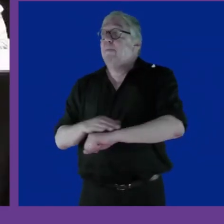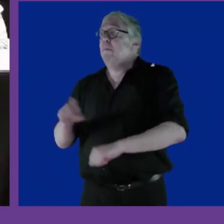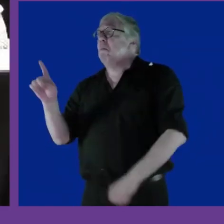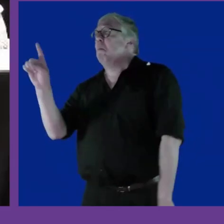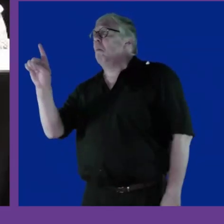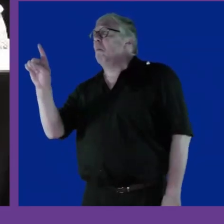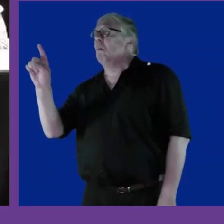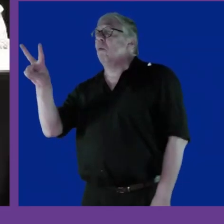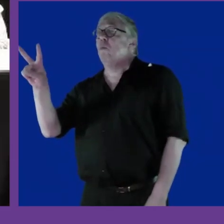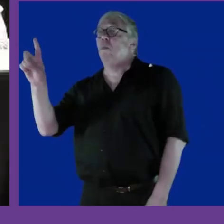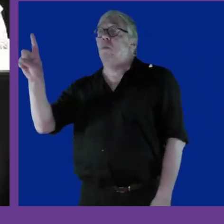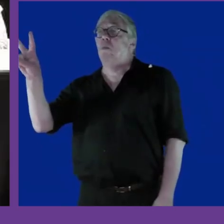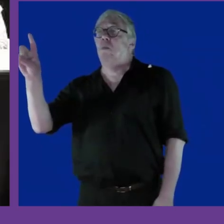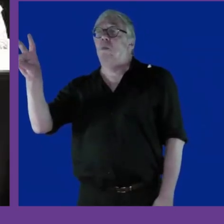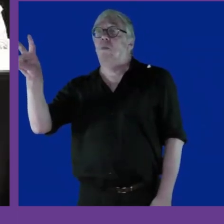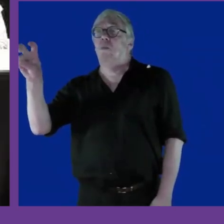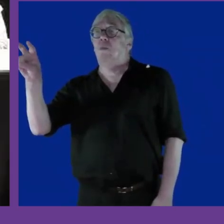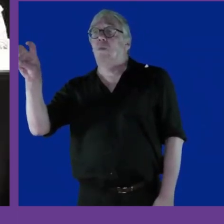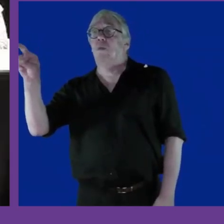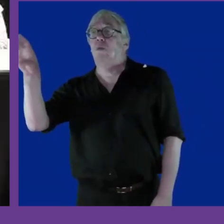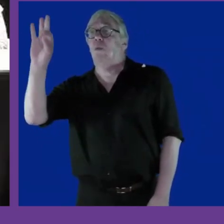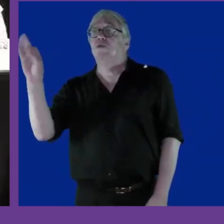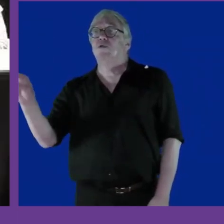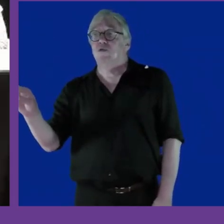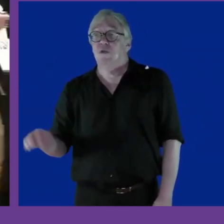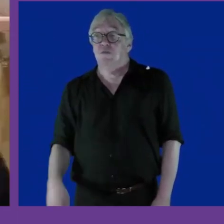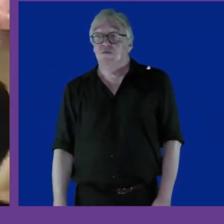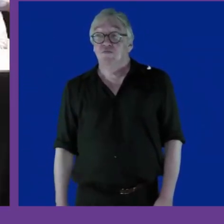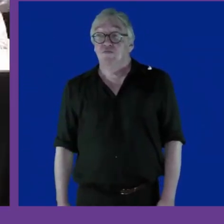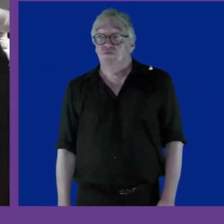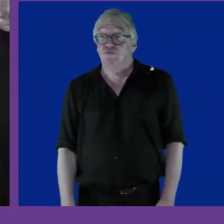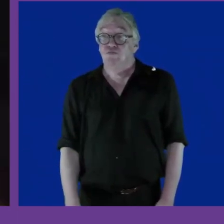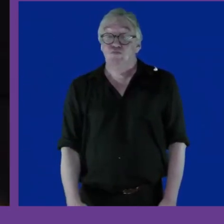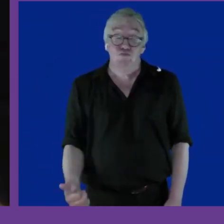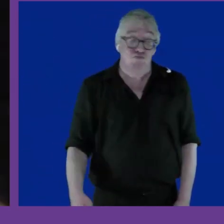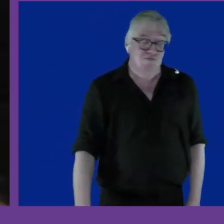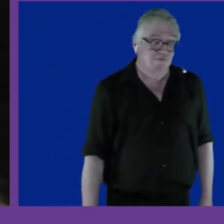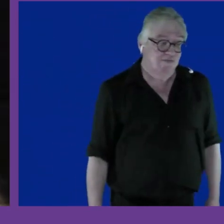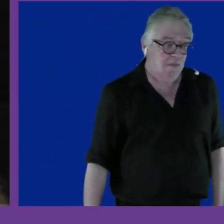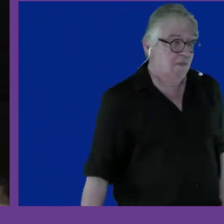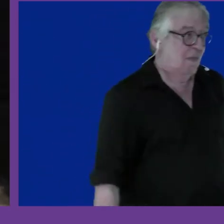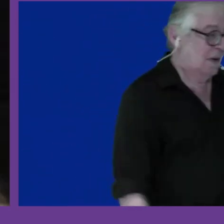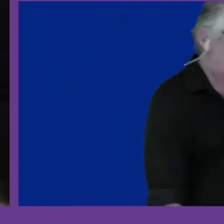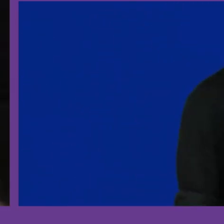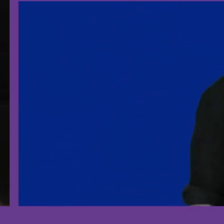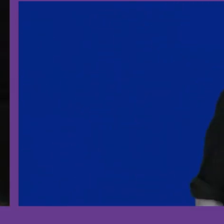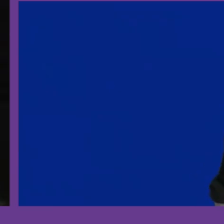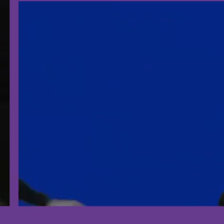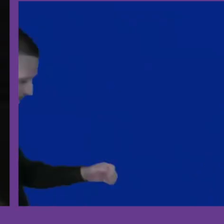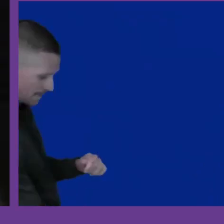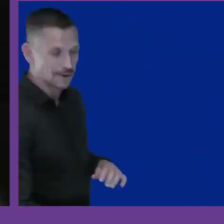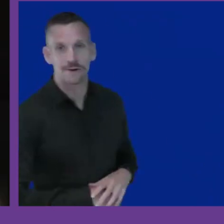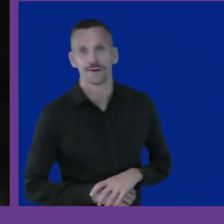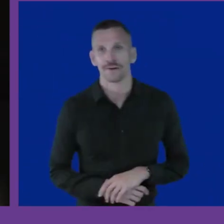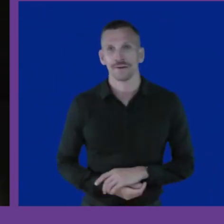2 questions. I see one person over there, and then Alexander from the EDF afterwards.